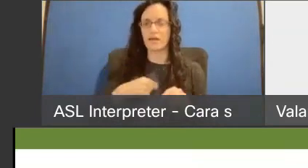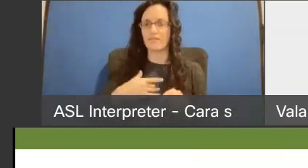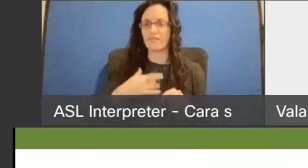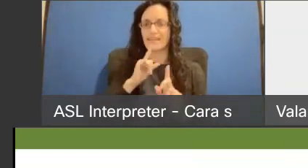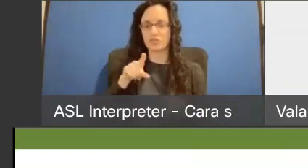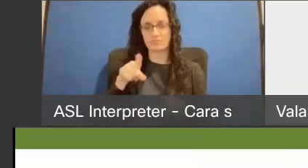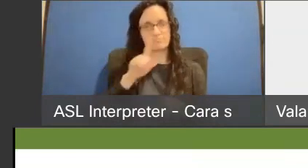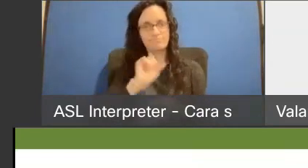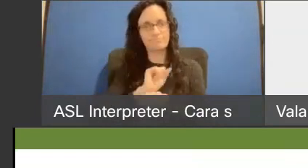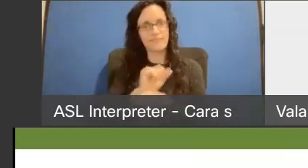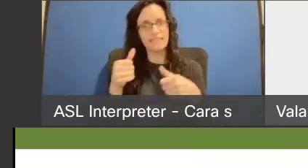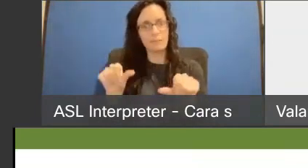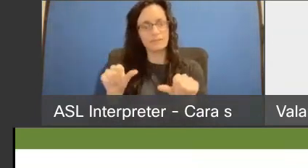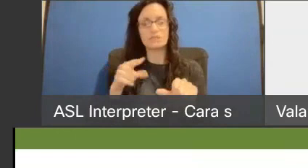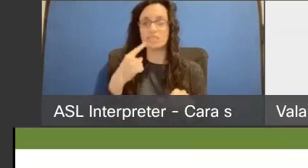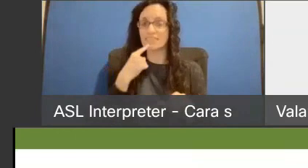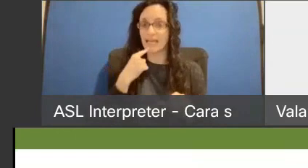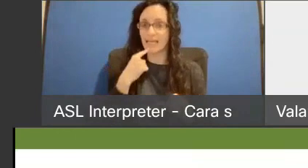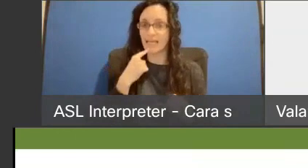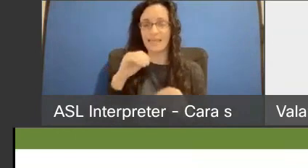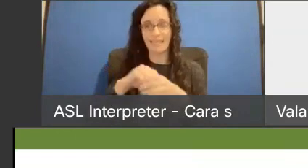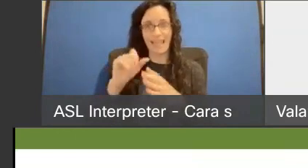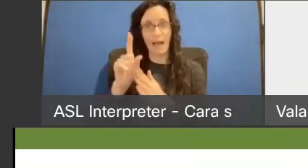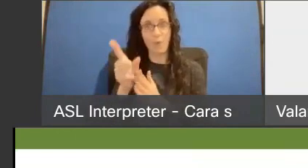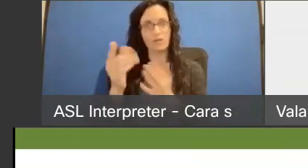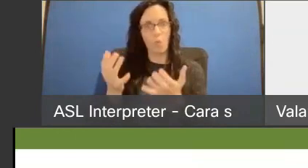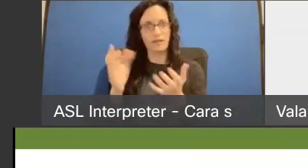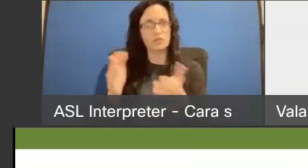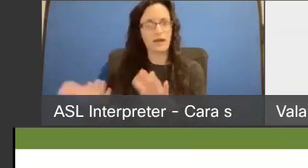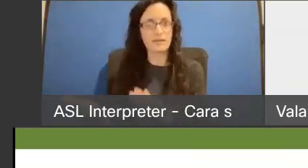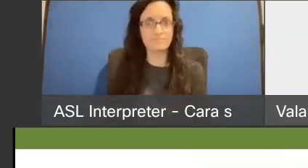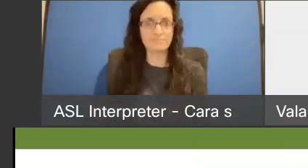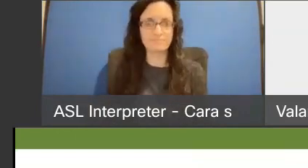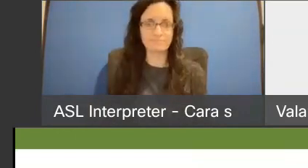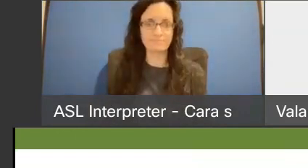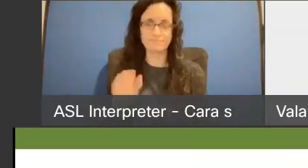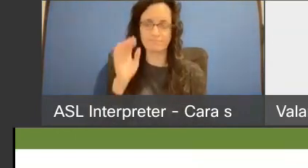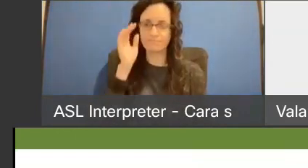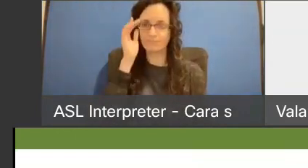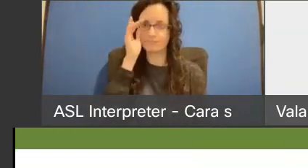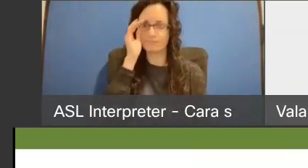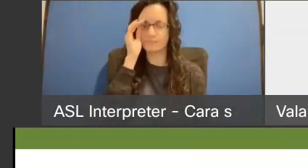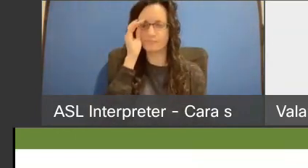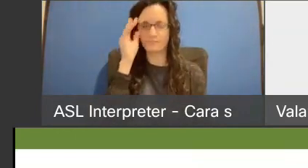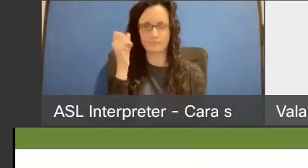attempt, because she said she wanted to die when she did it. You see where that would